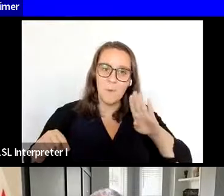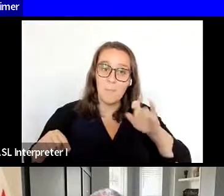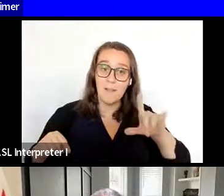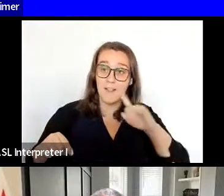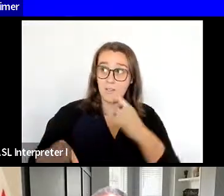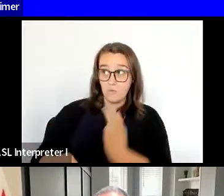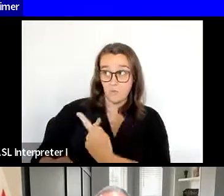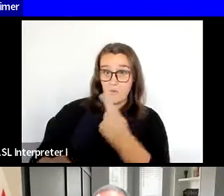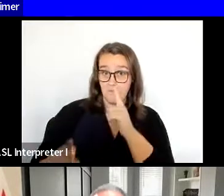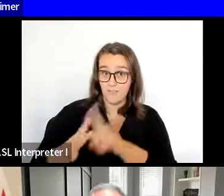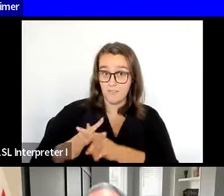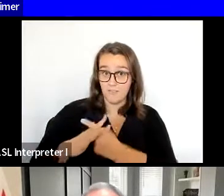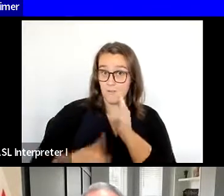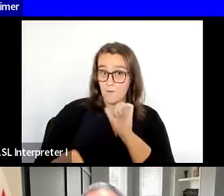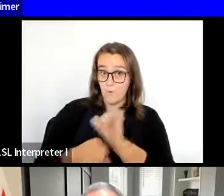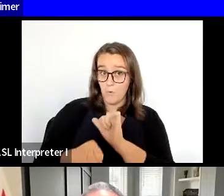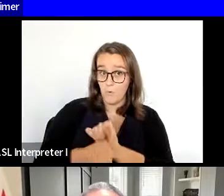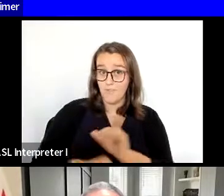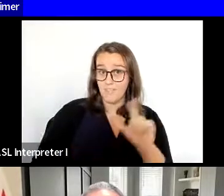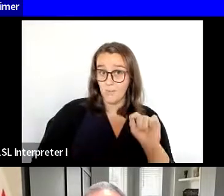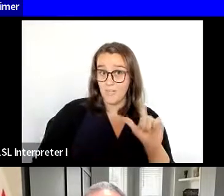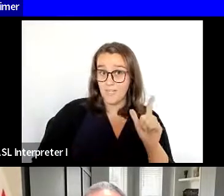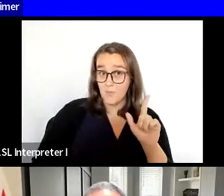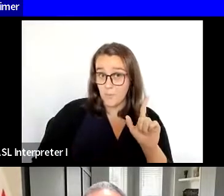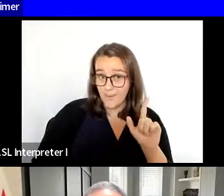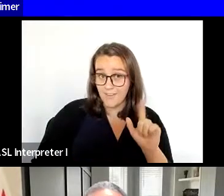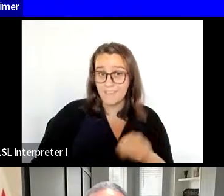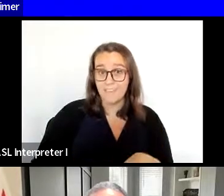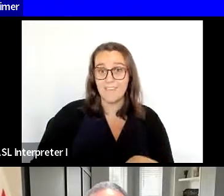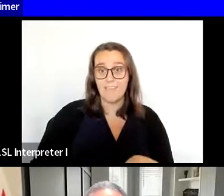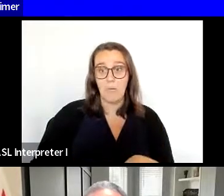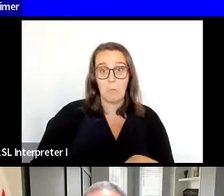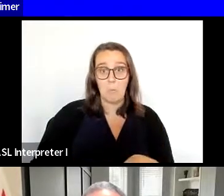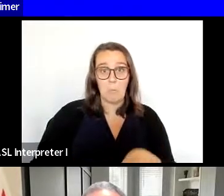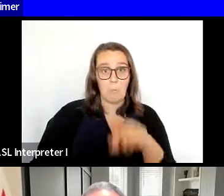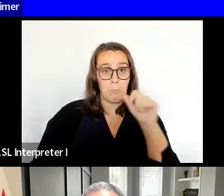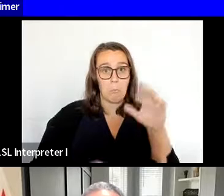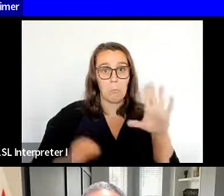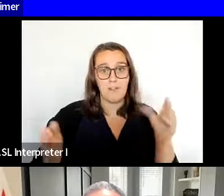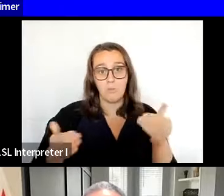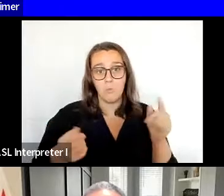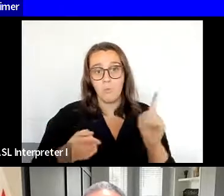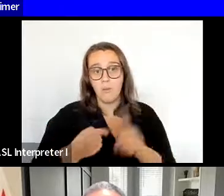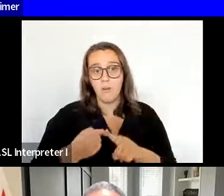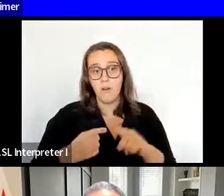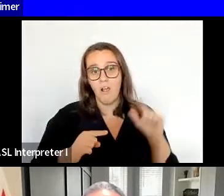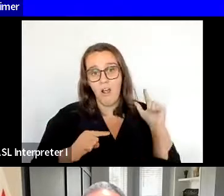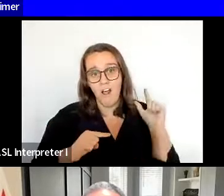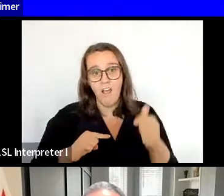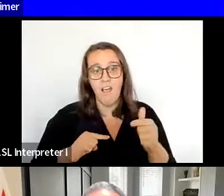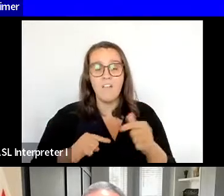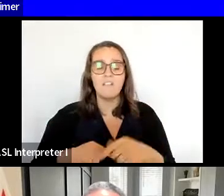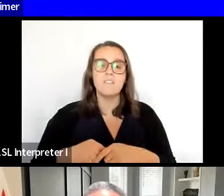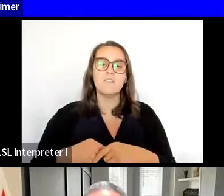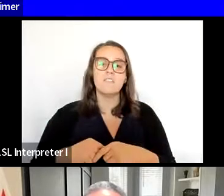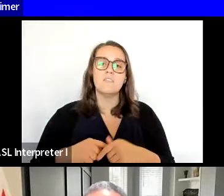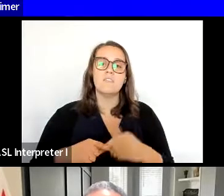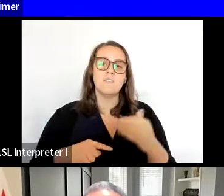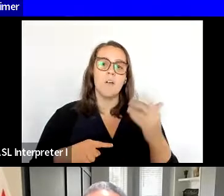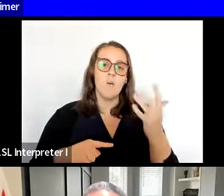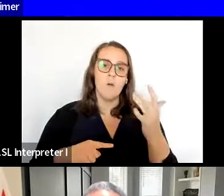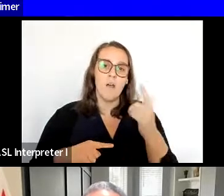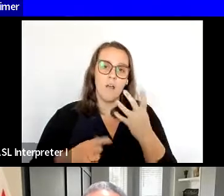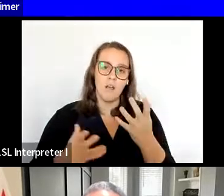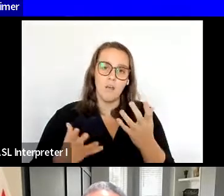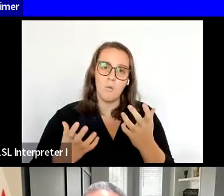on this bill in 2021, even though we didn't introduce it until much later, because we wanted to work